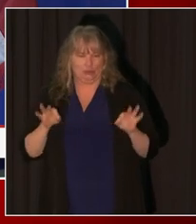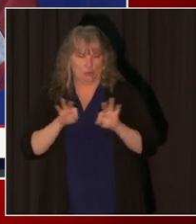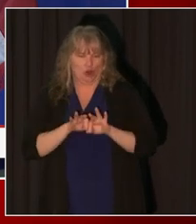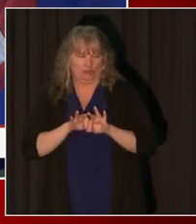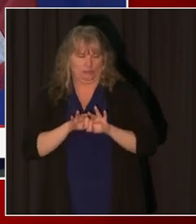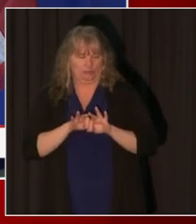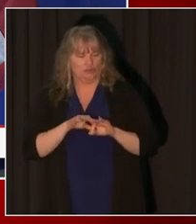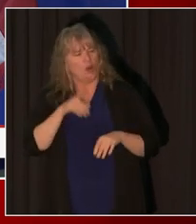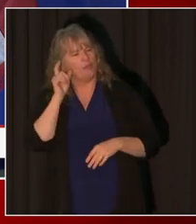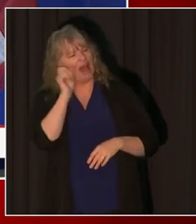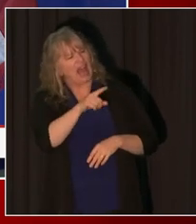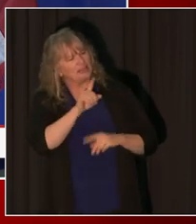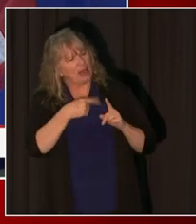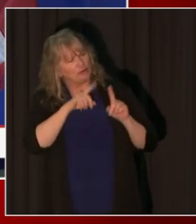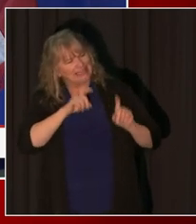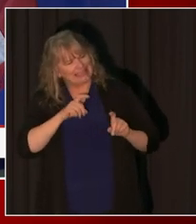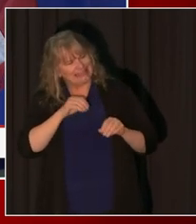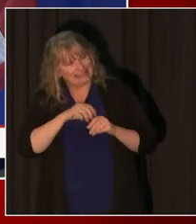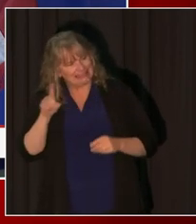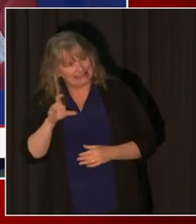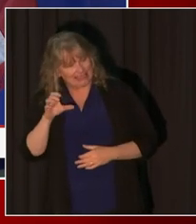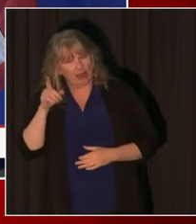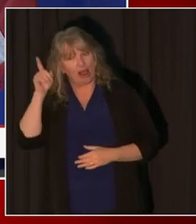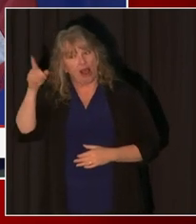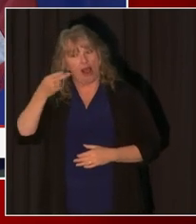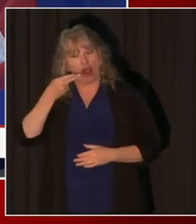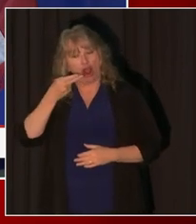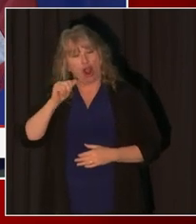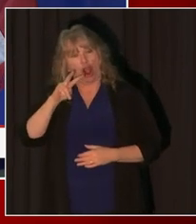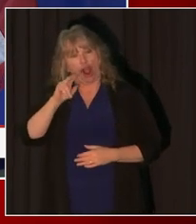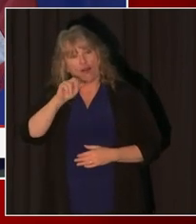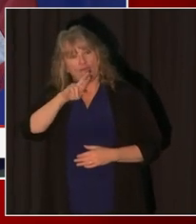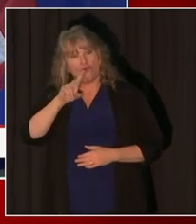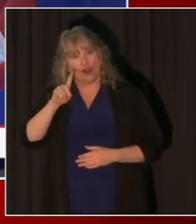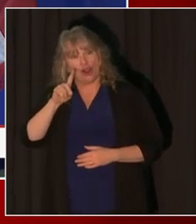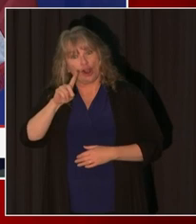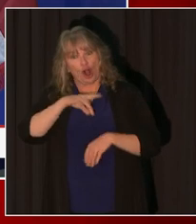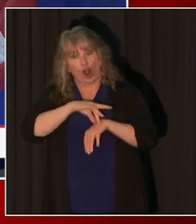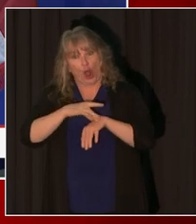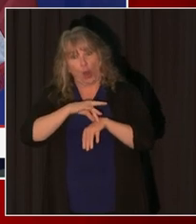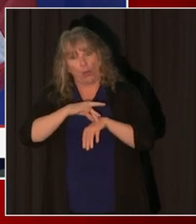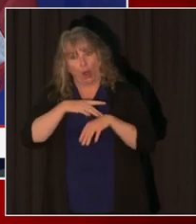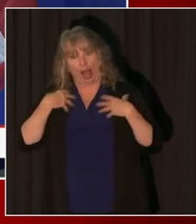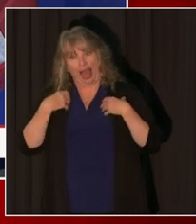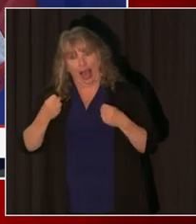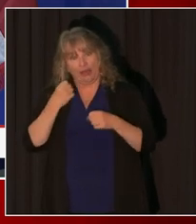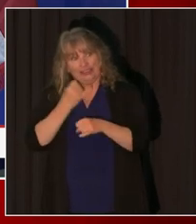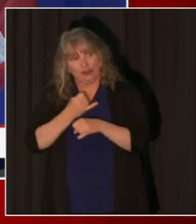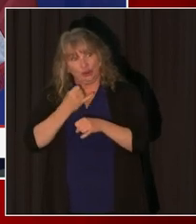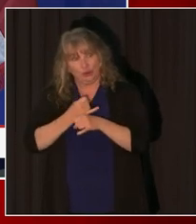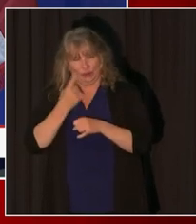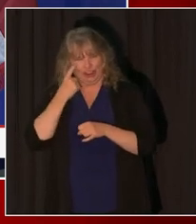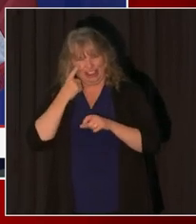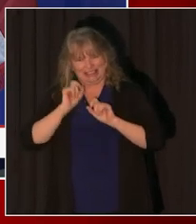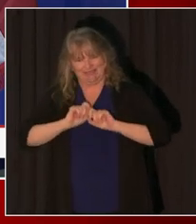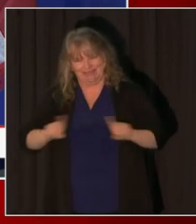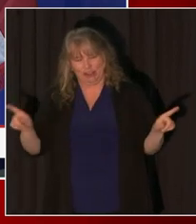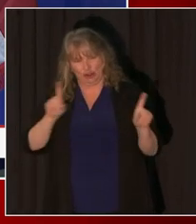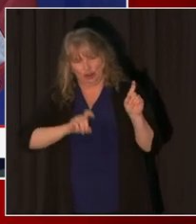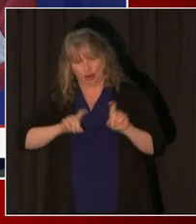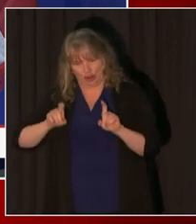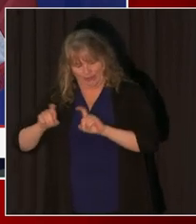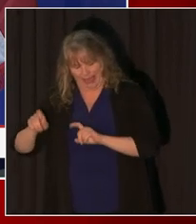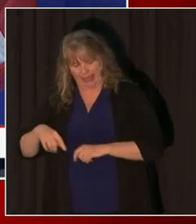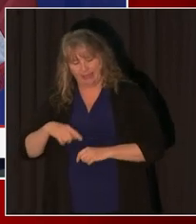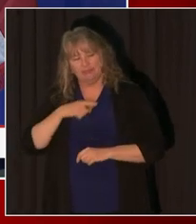The Harvard Global Health Institute just came out with a survey nationally, and it looked at DC's